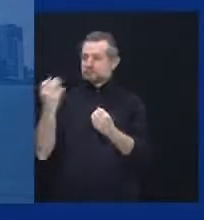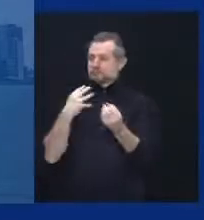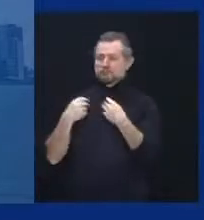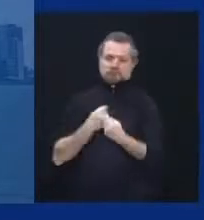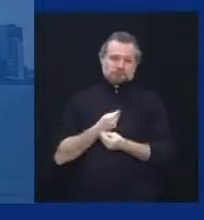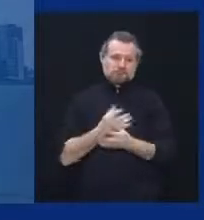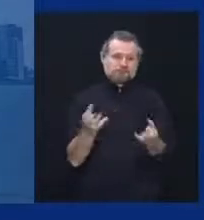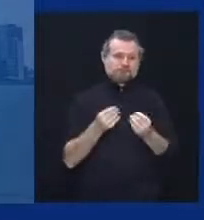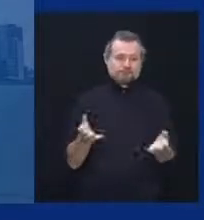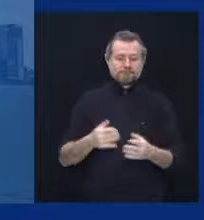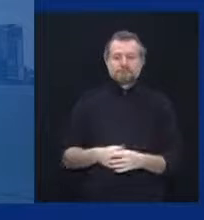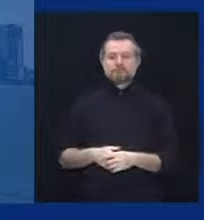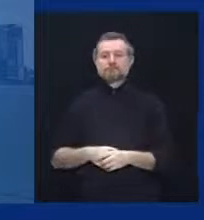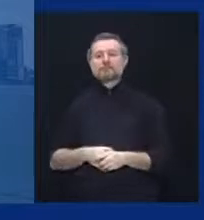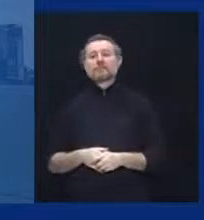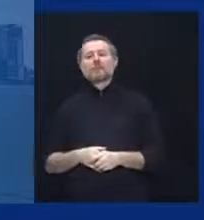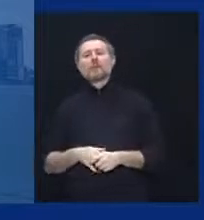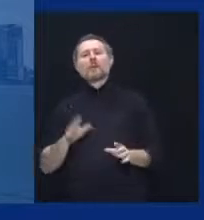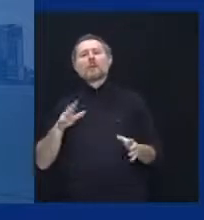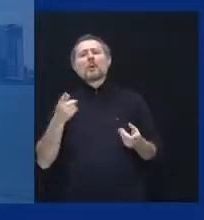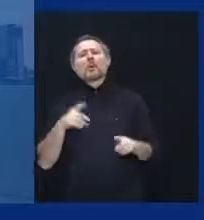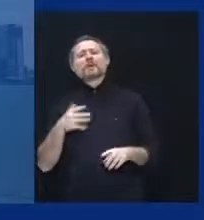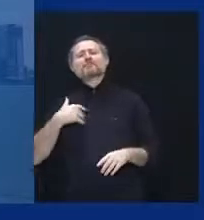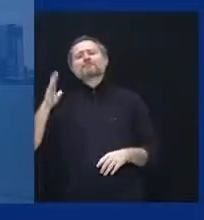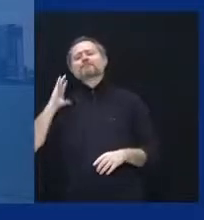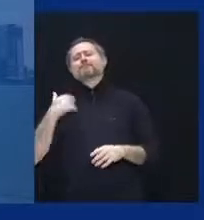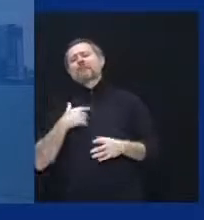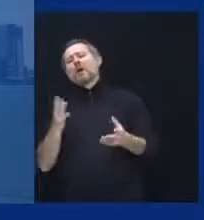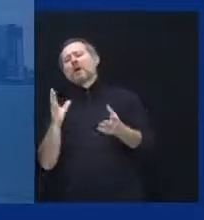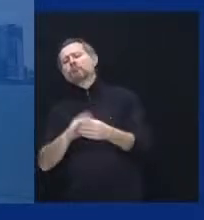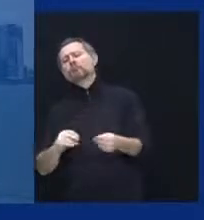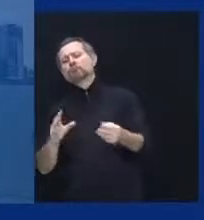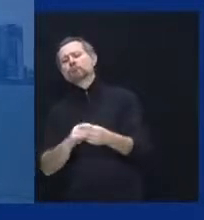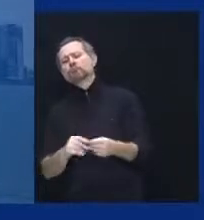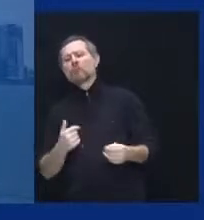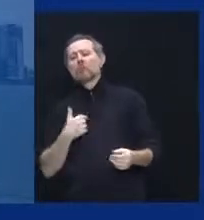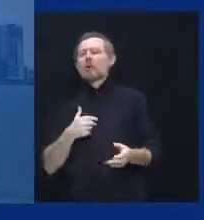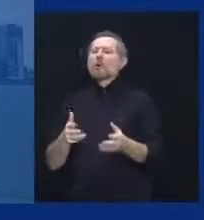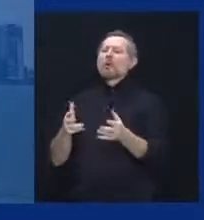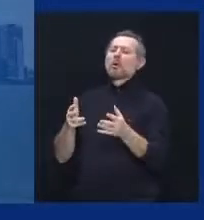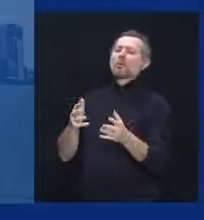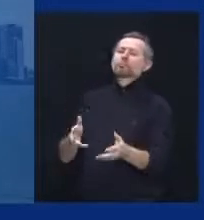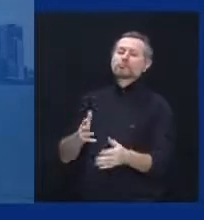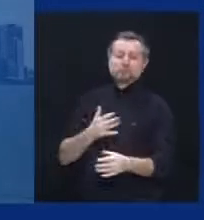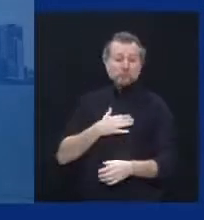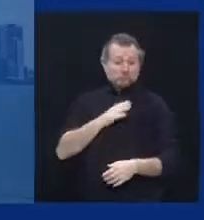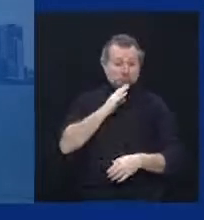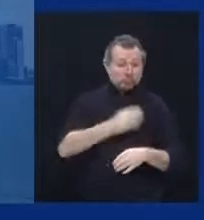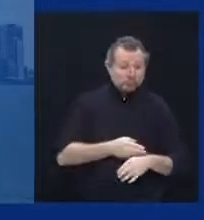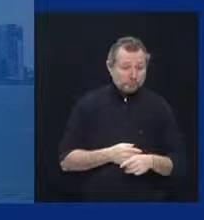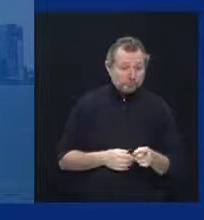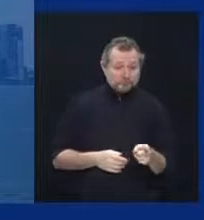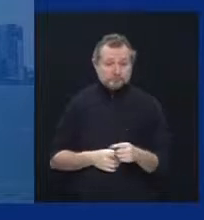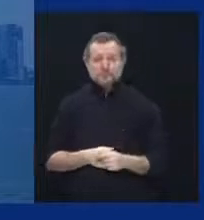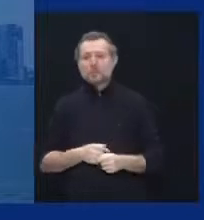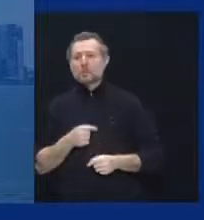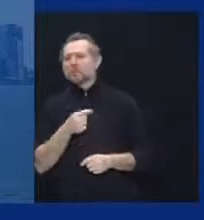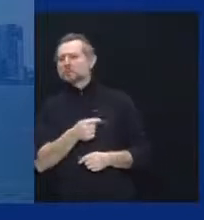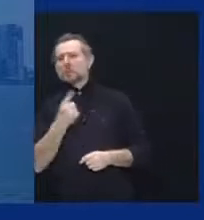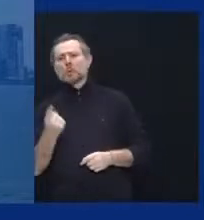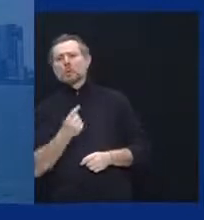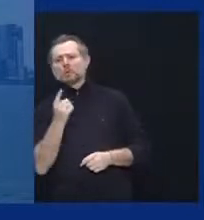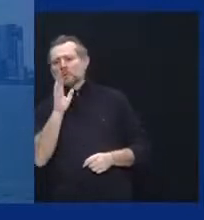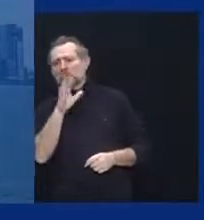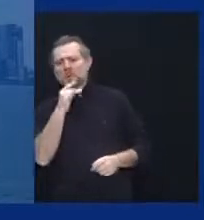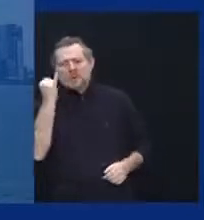I mentioned this the other day. I had a conversation with one of my daughters who has all sorts of what-if